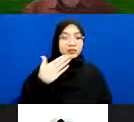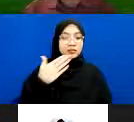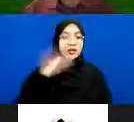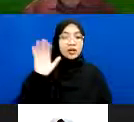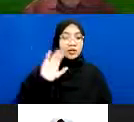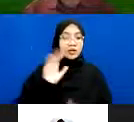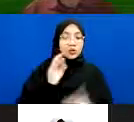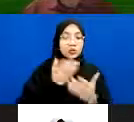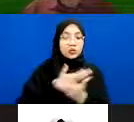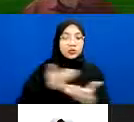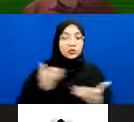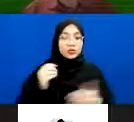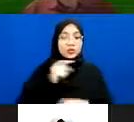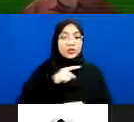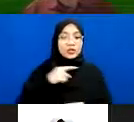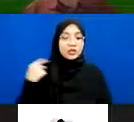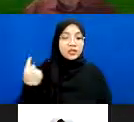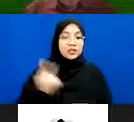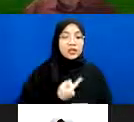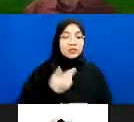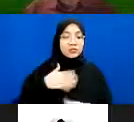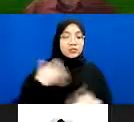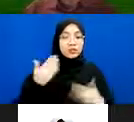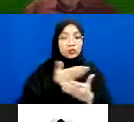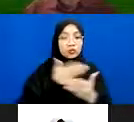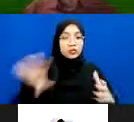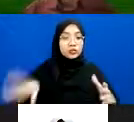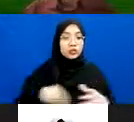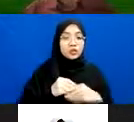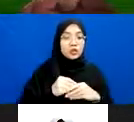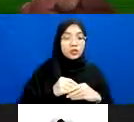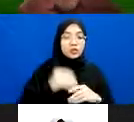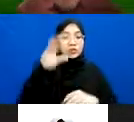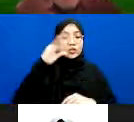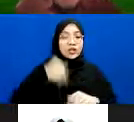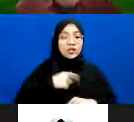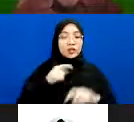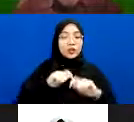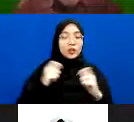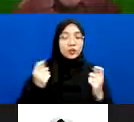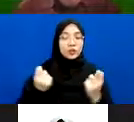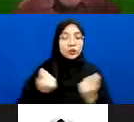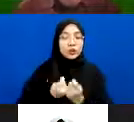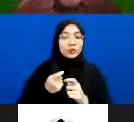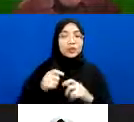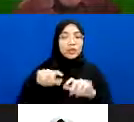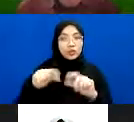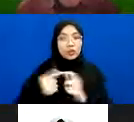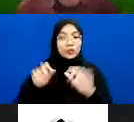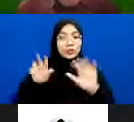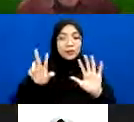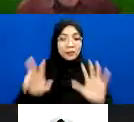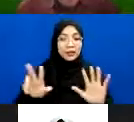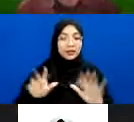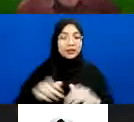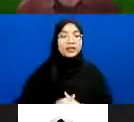Welcome and hello everyone. We are glad that you can join us today. We are from Group 8 and we would